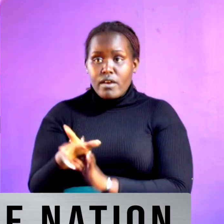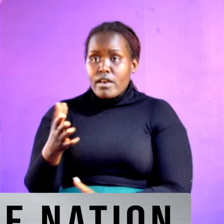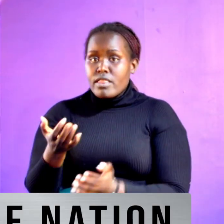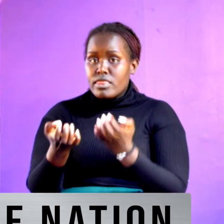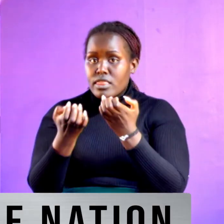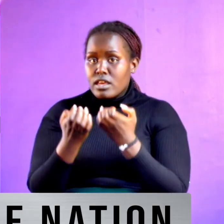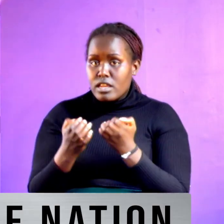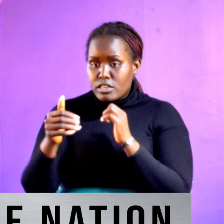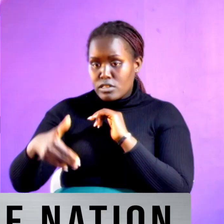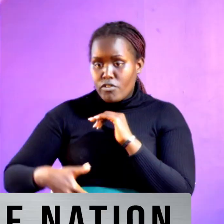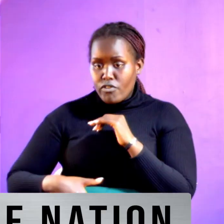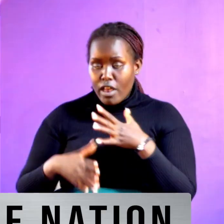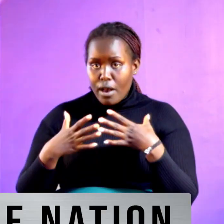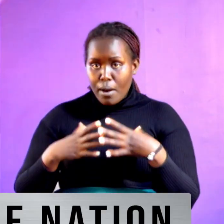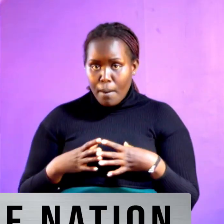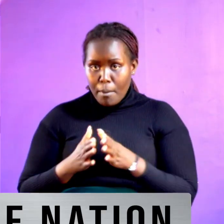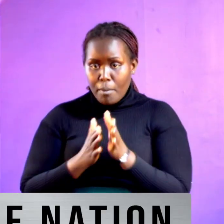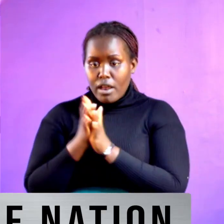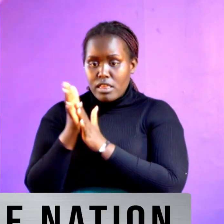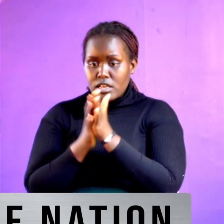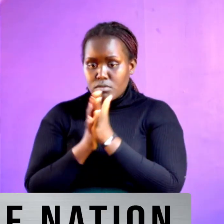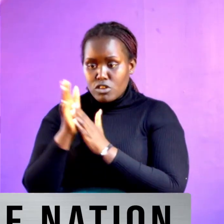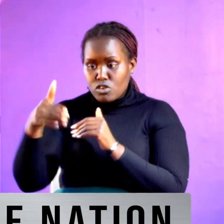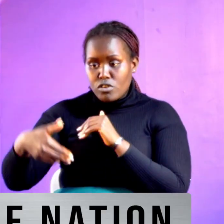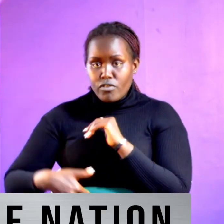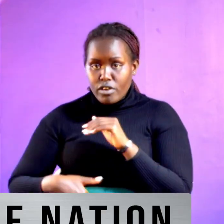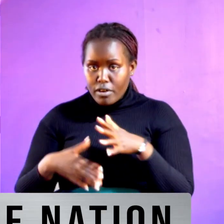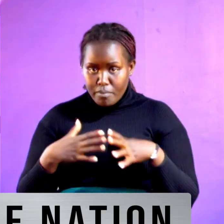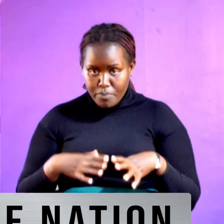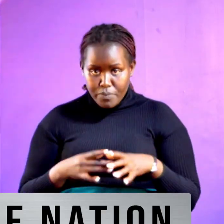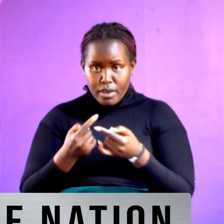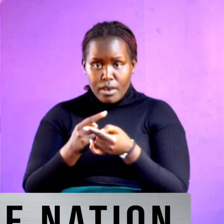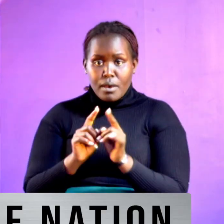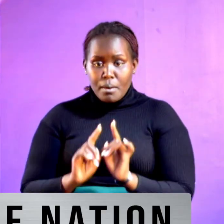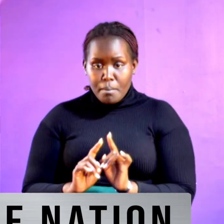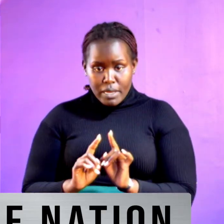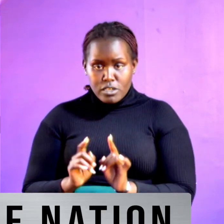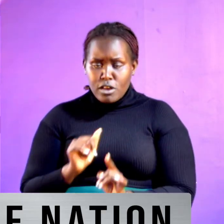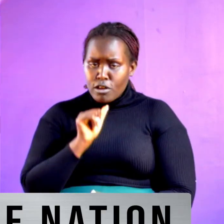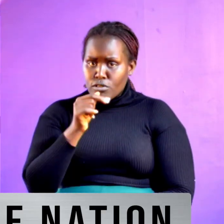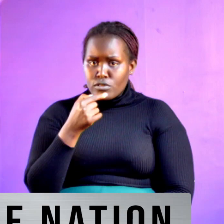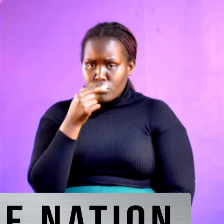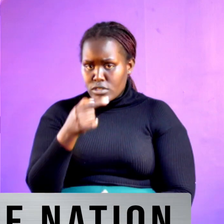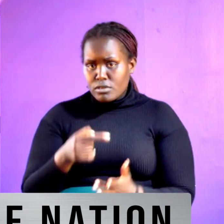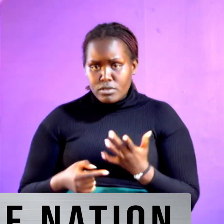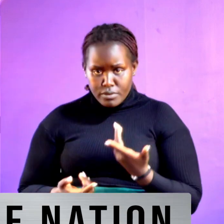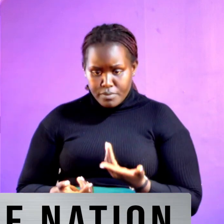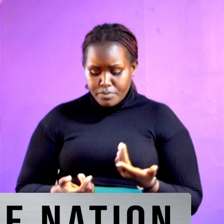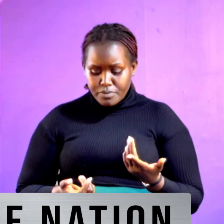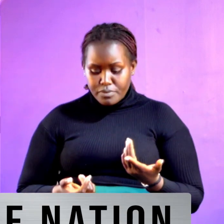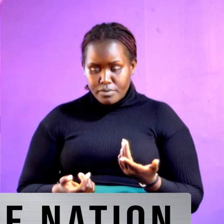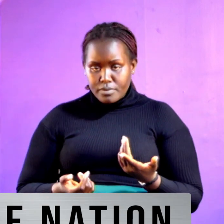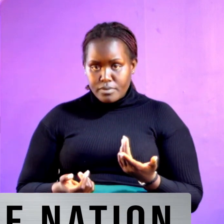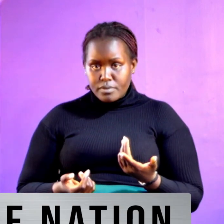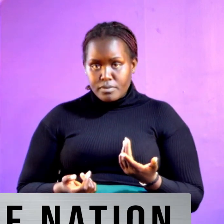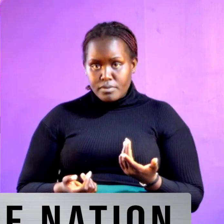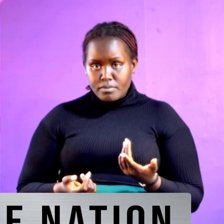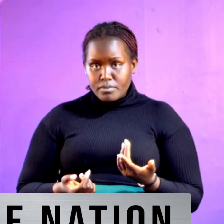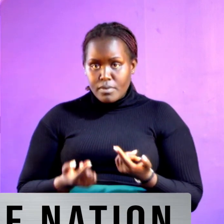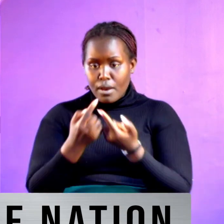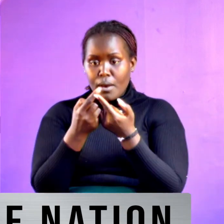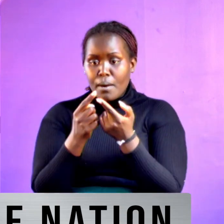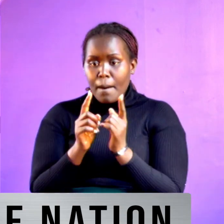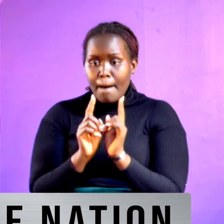young people, the demands and the aspirations of the young people. But it's not to say that they are off the hook.